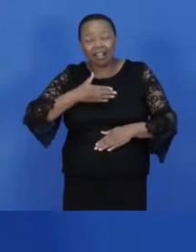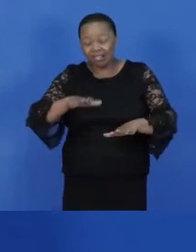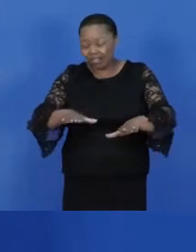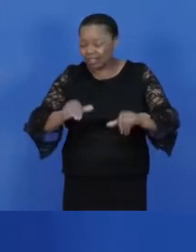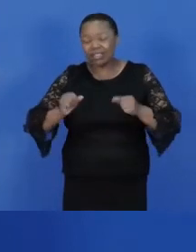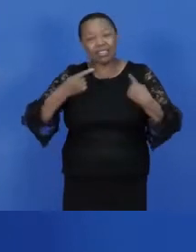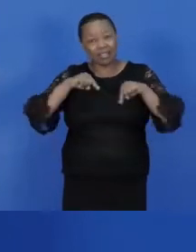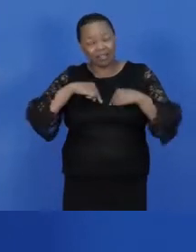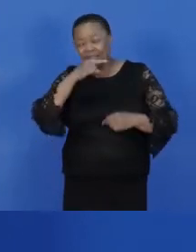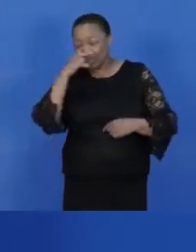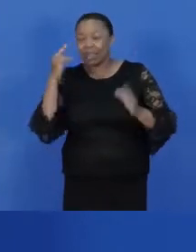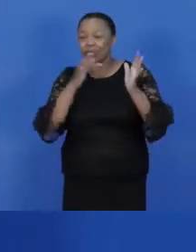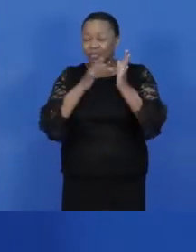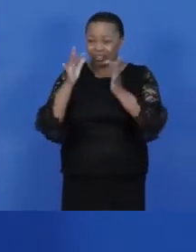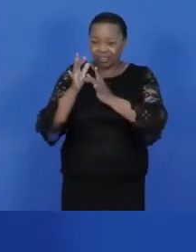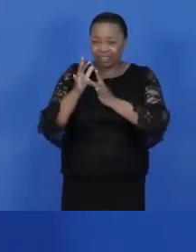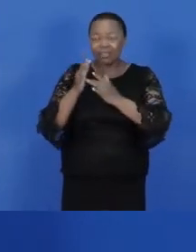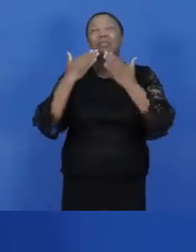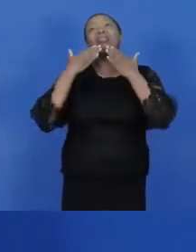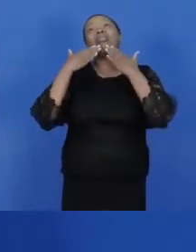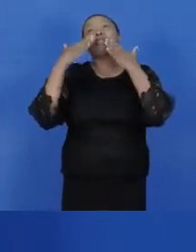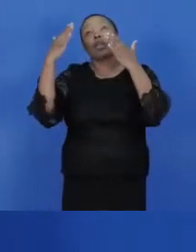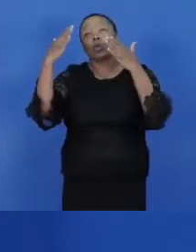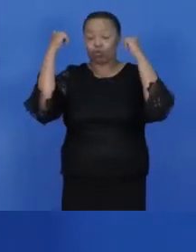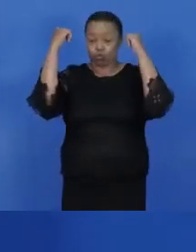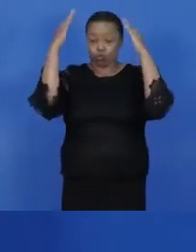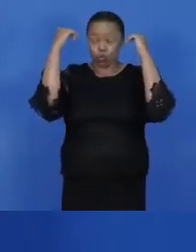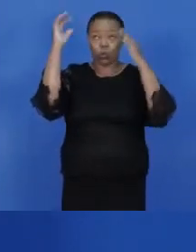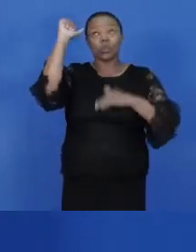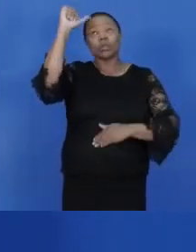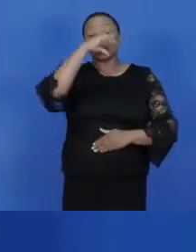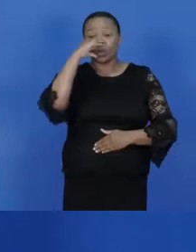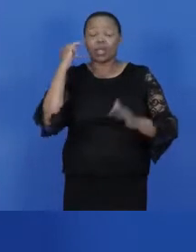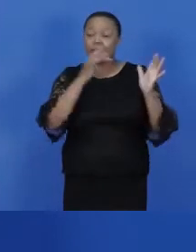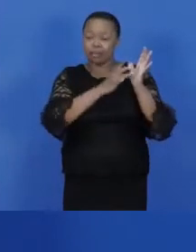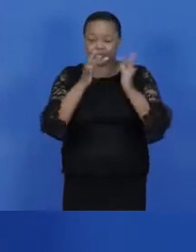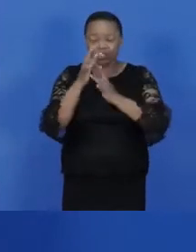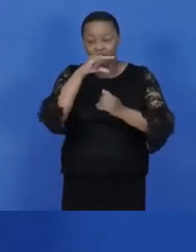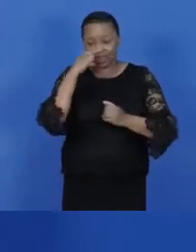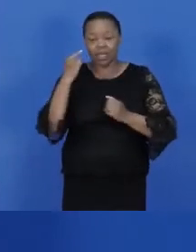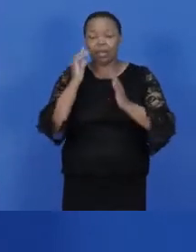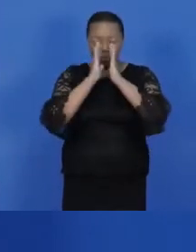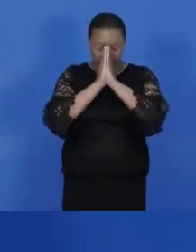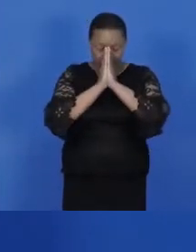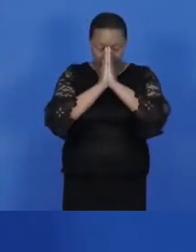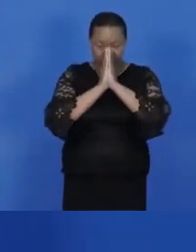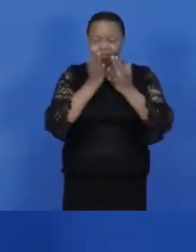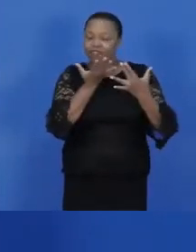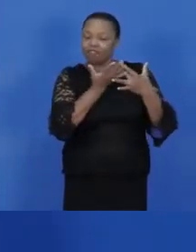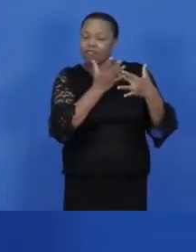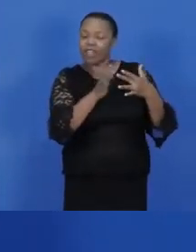this pandemic. In the name of Jesus Christ, mighty God, we thank you. We worship your name. In Jesus' name we pray.